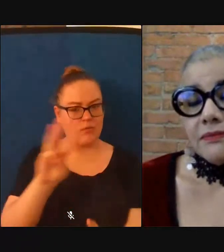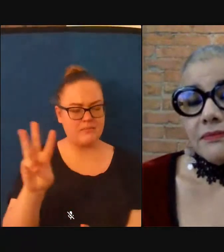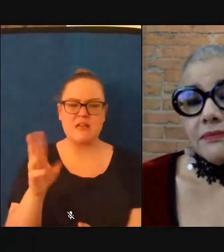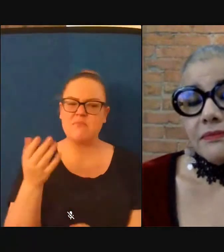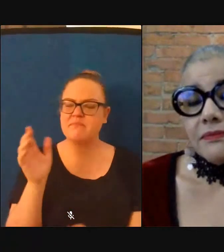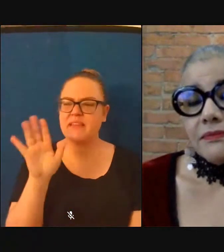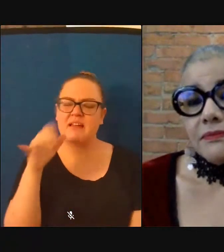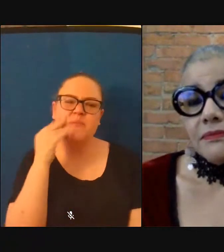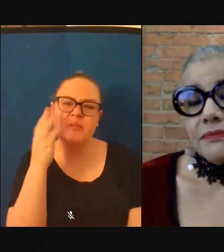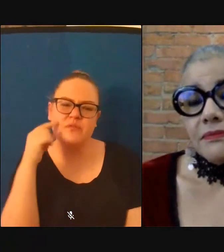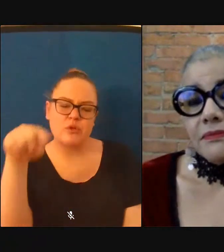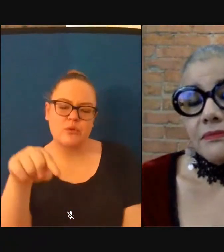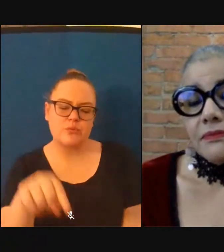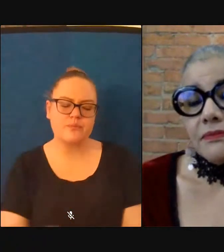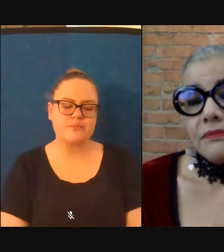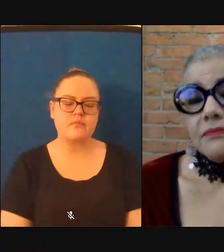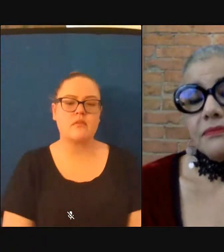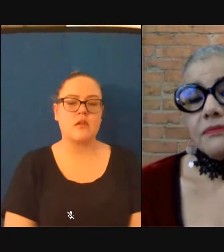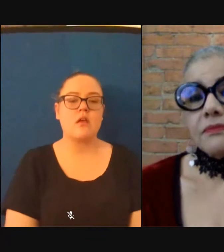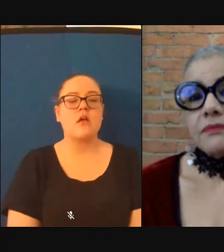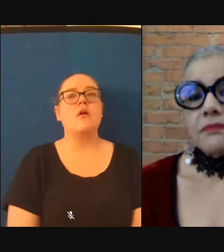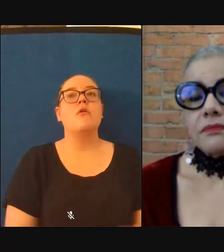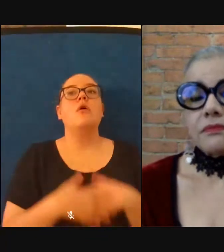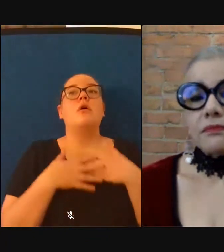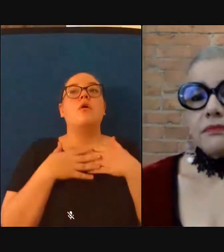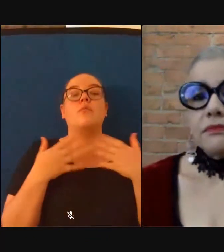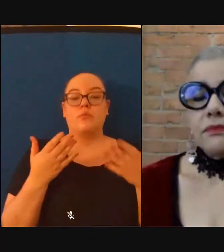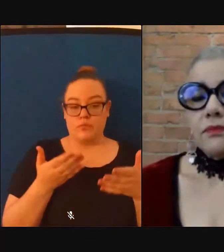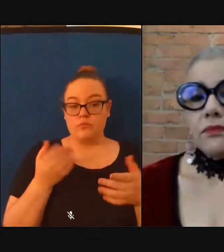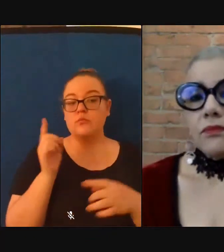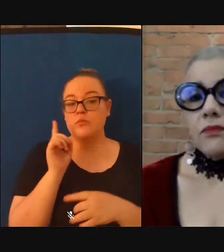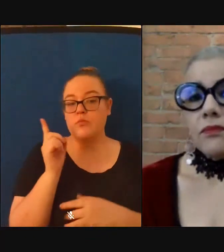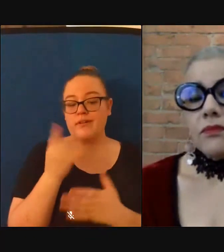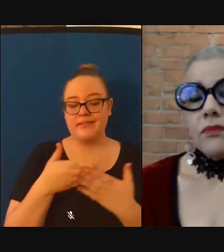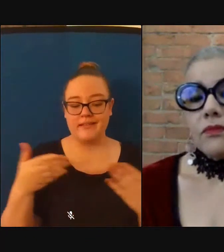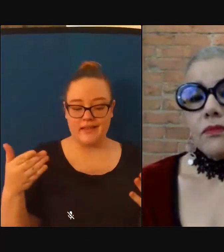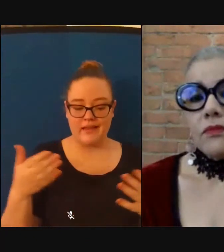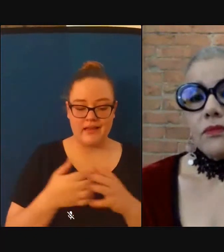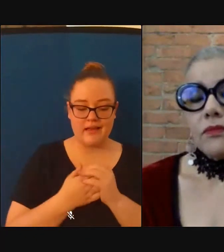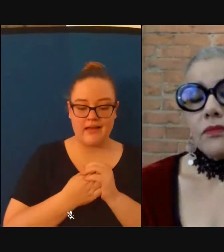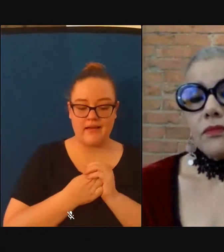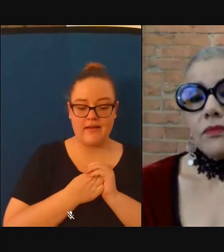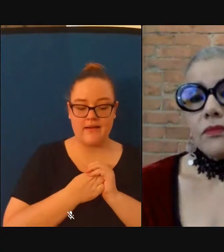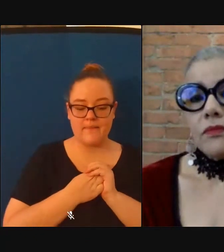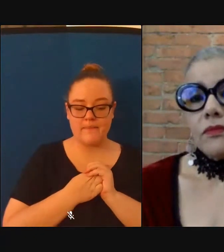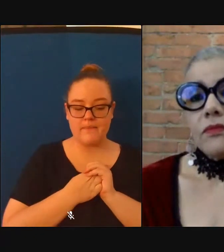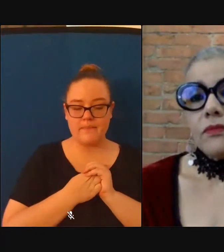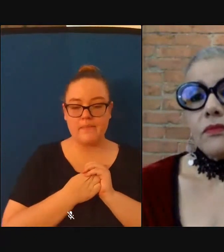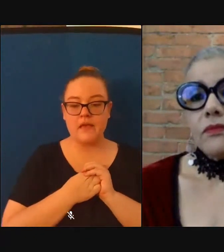Well, I mean, one of the things that really characterized the experience of reporting this